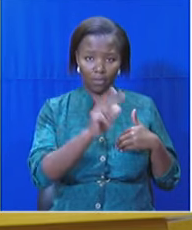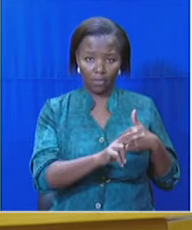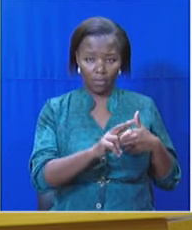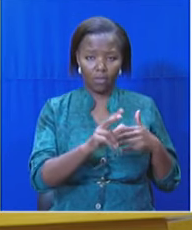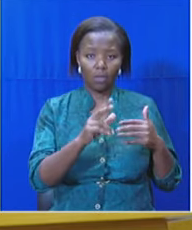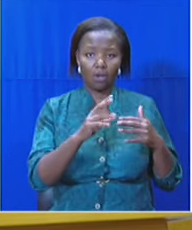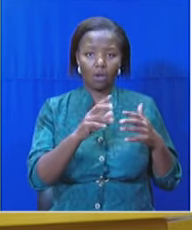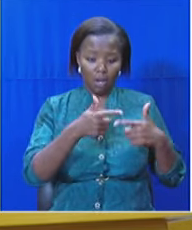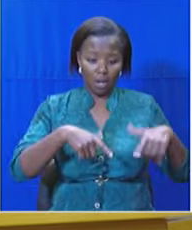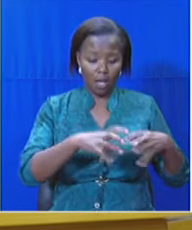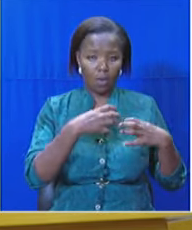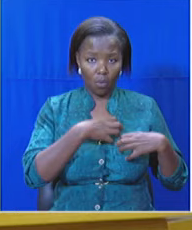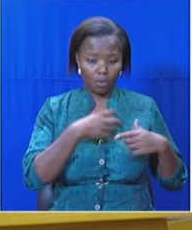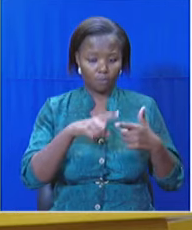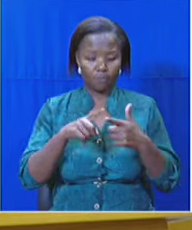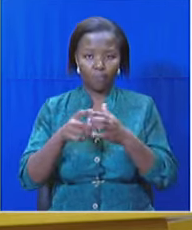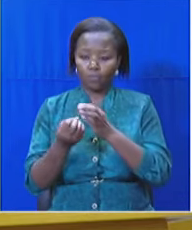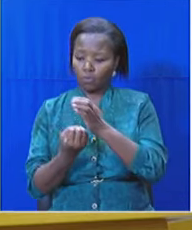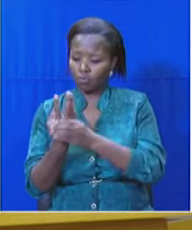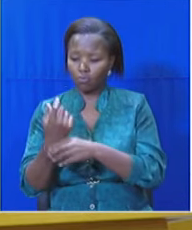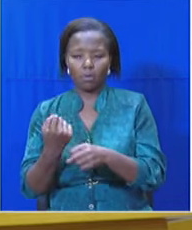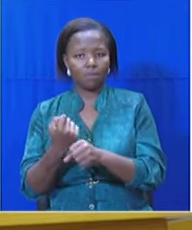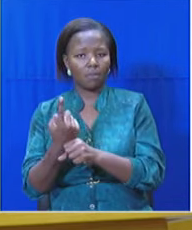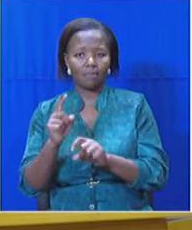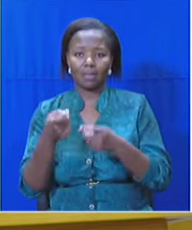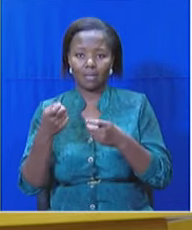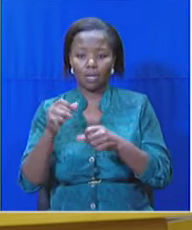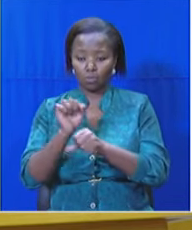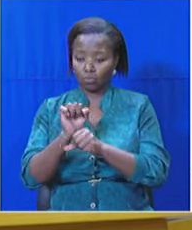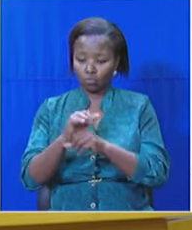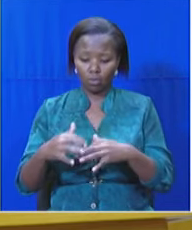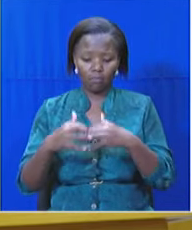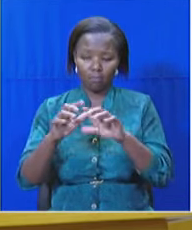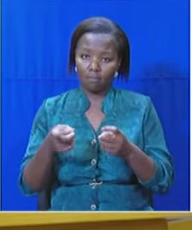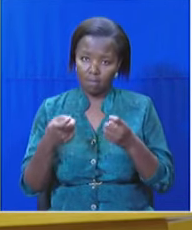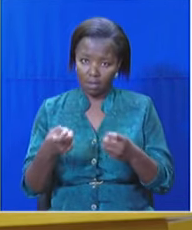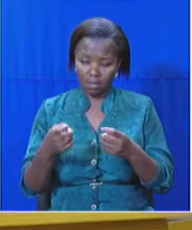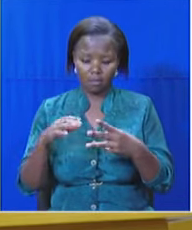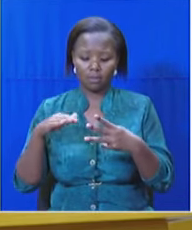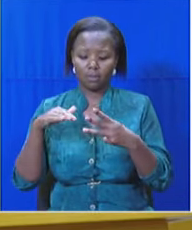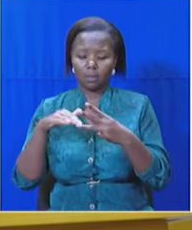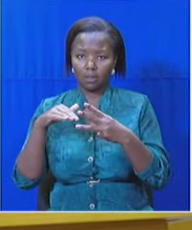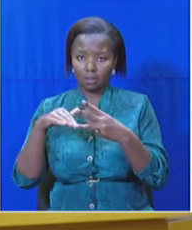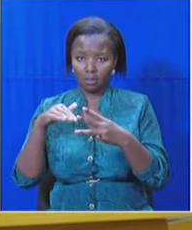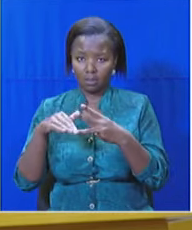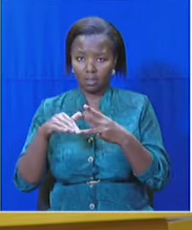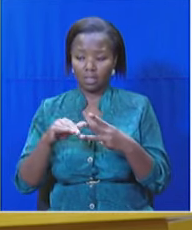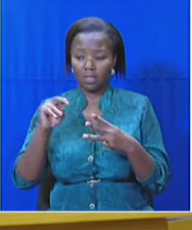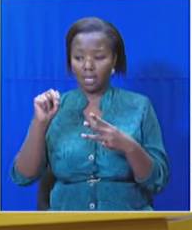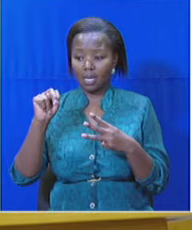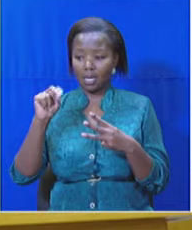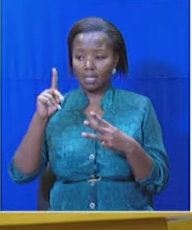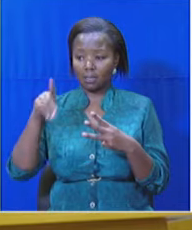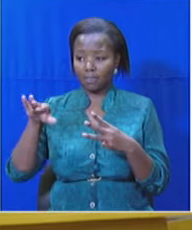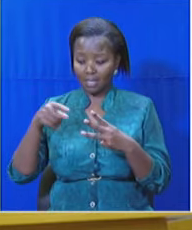deter growth, investment, and job creation. Three, contradicts the NDP,